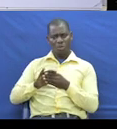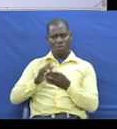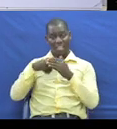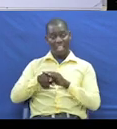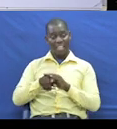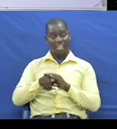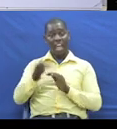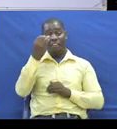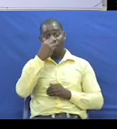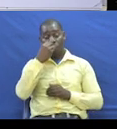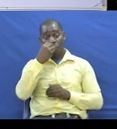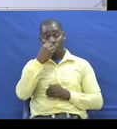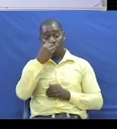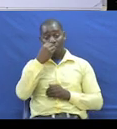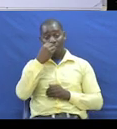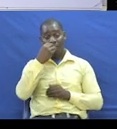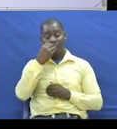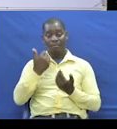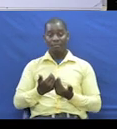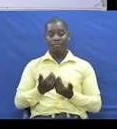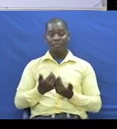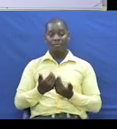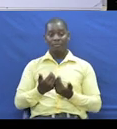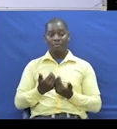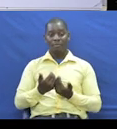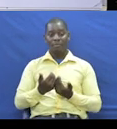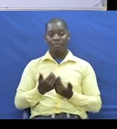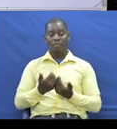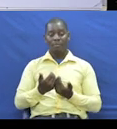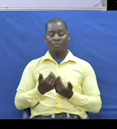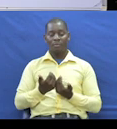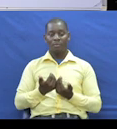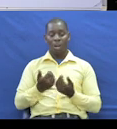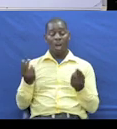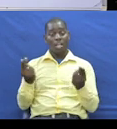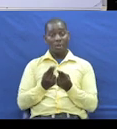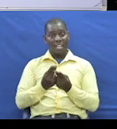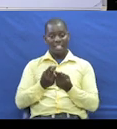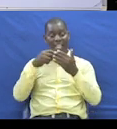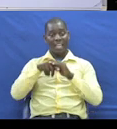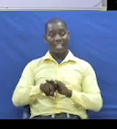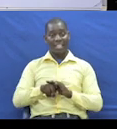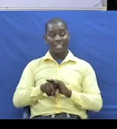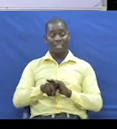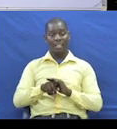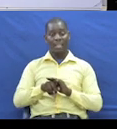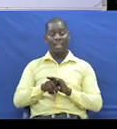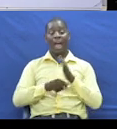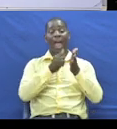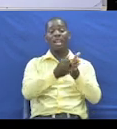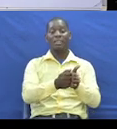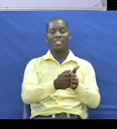for the food preservation. If you want to preserve food and so forth, if you take the cobalt, is an